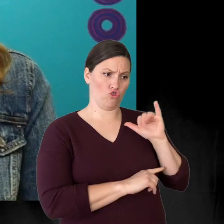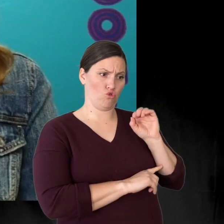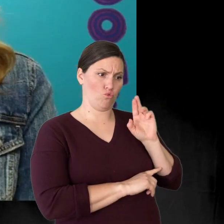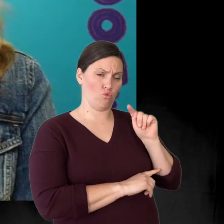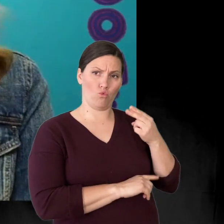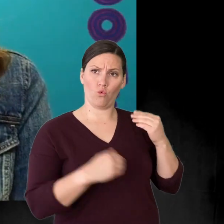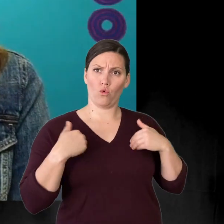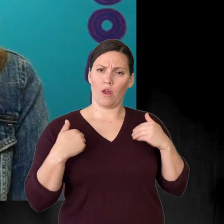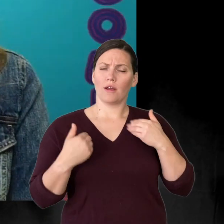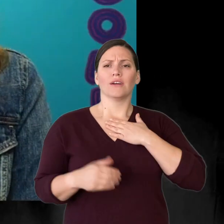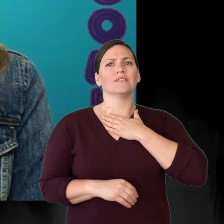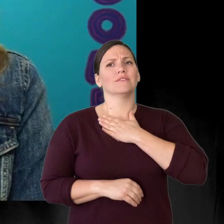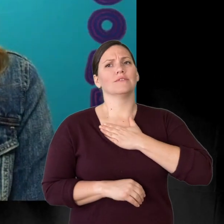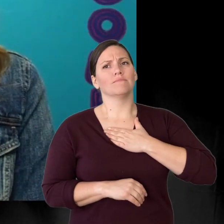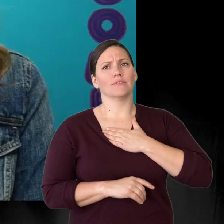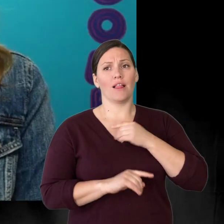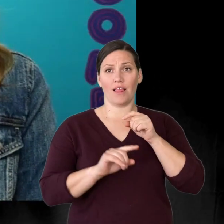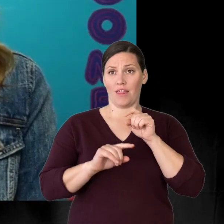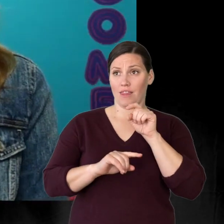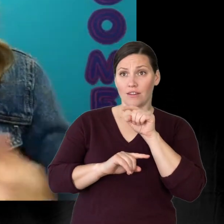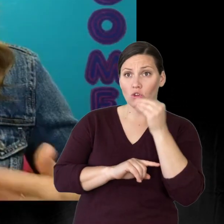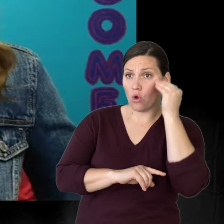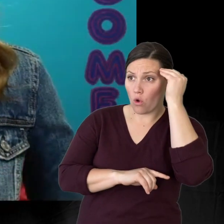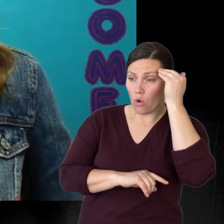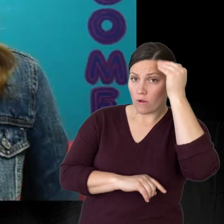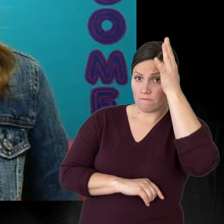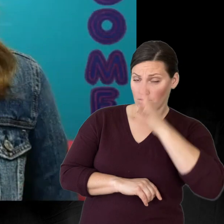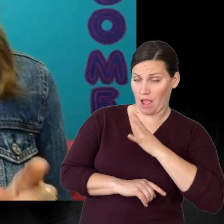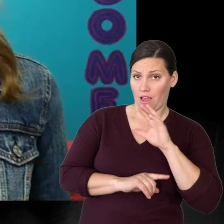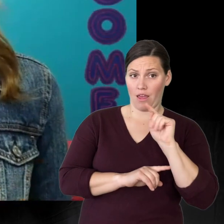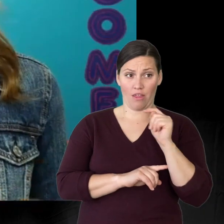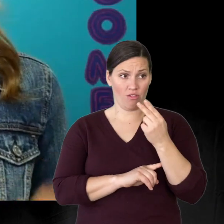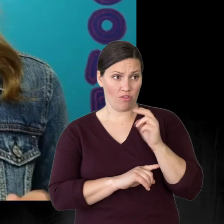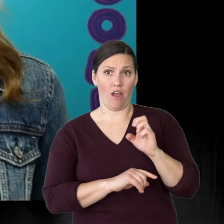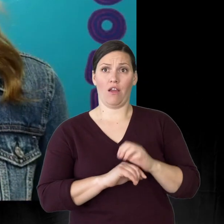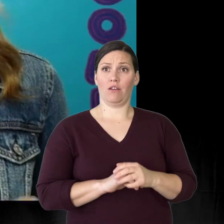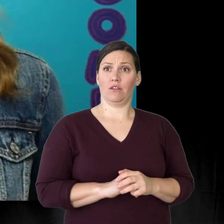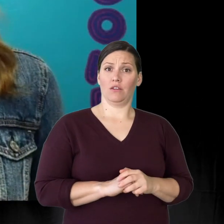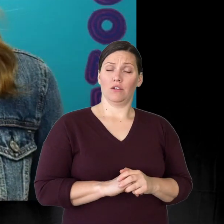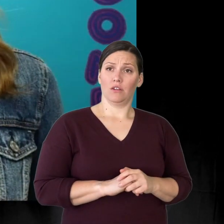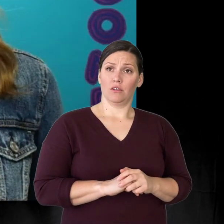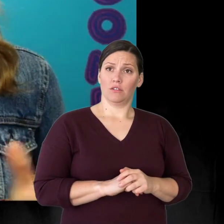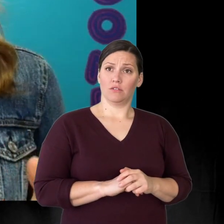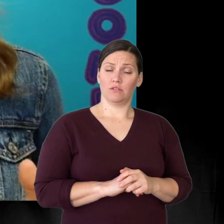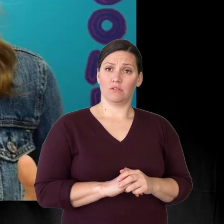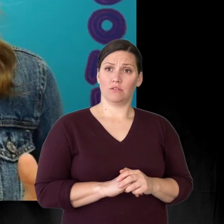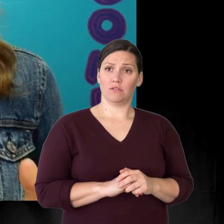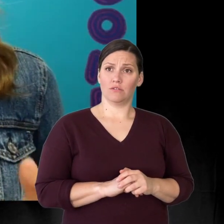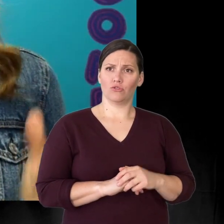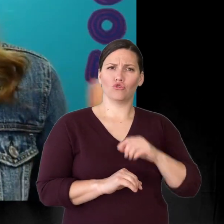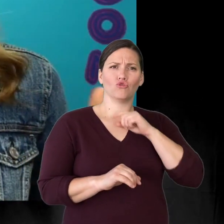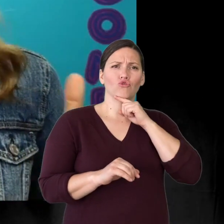senior youth, please click on Behold the Man. We're going to be building off of the truths that we learned during Advent,